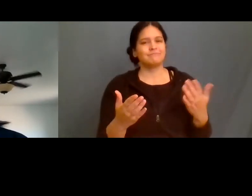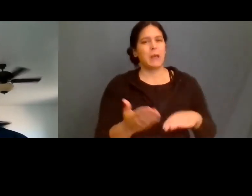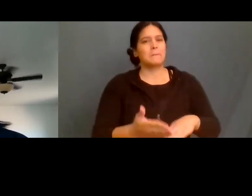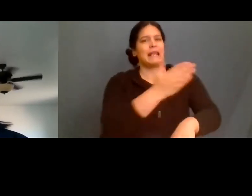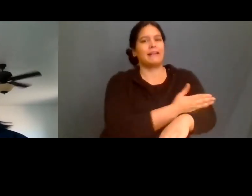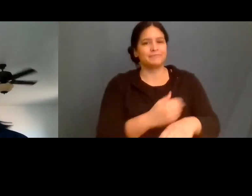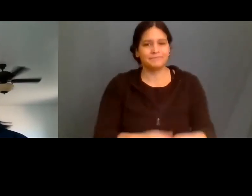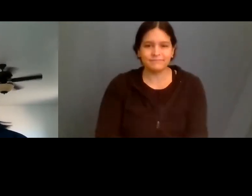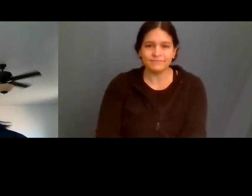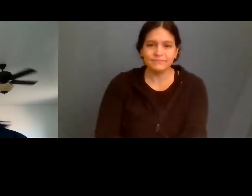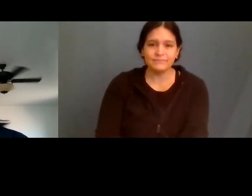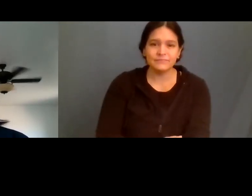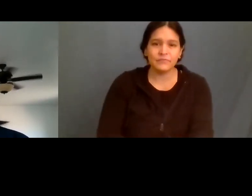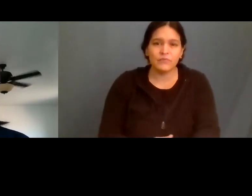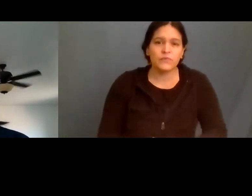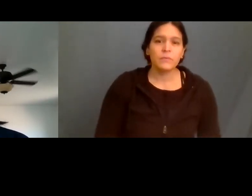I'm very thankful for the